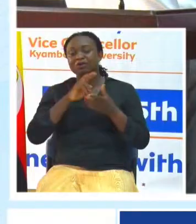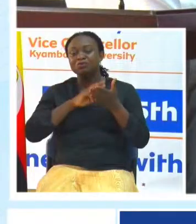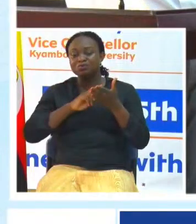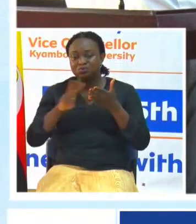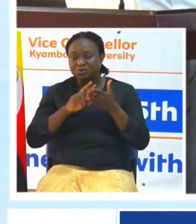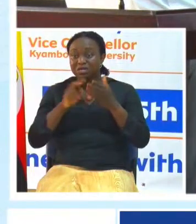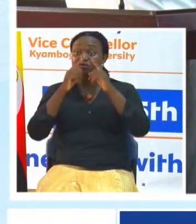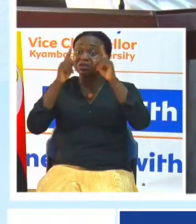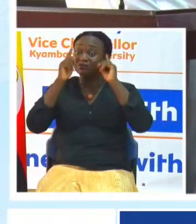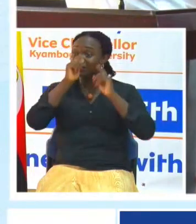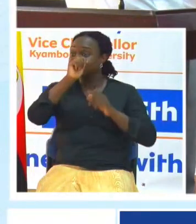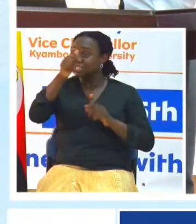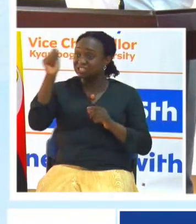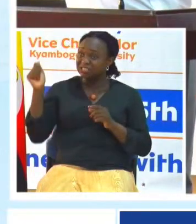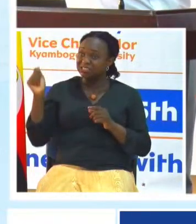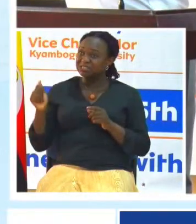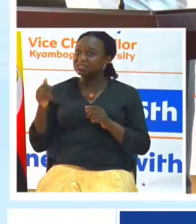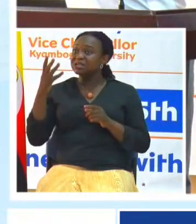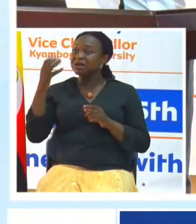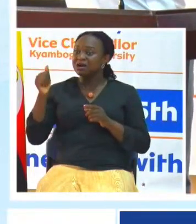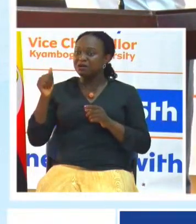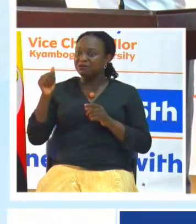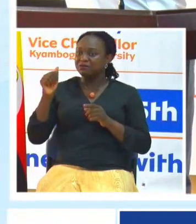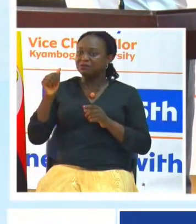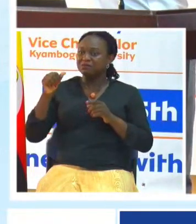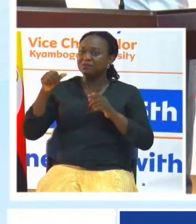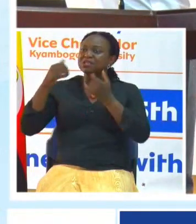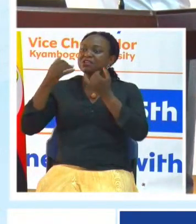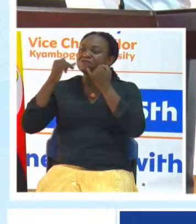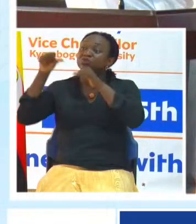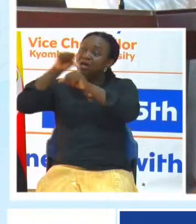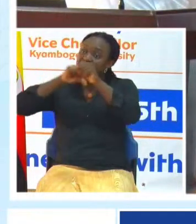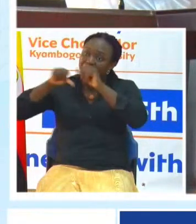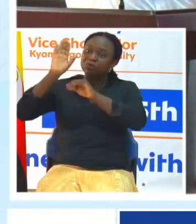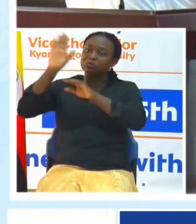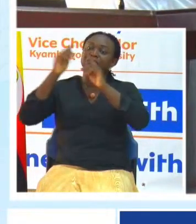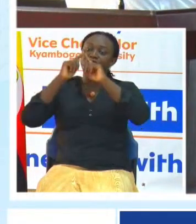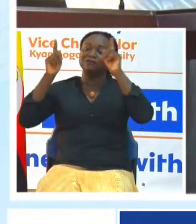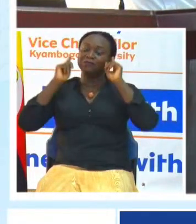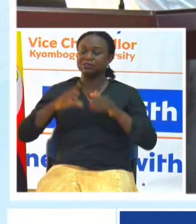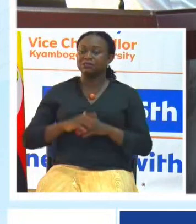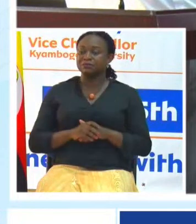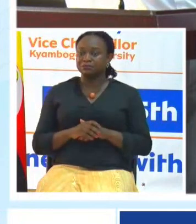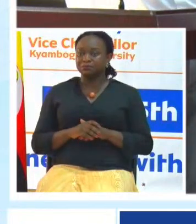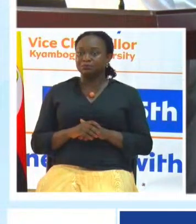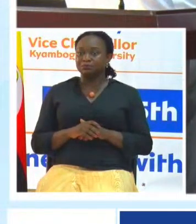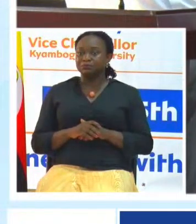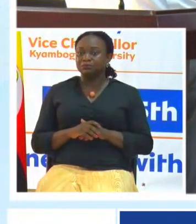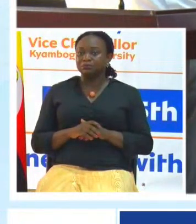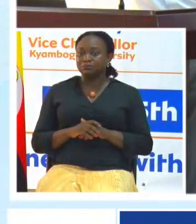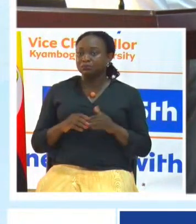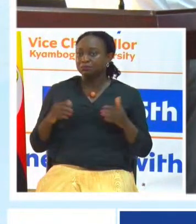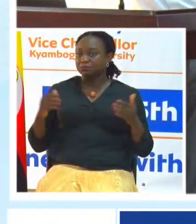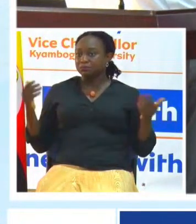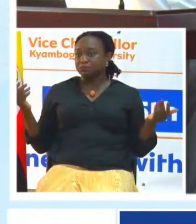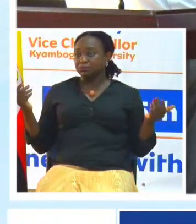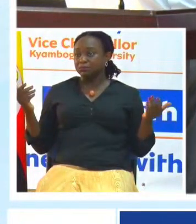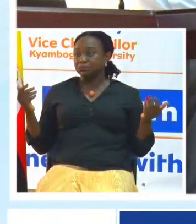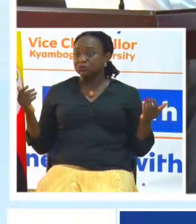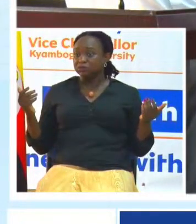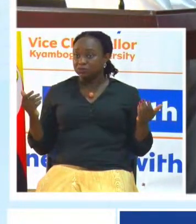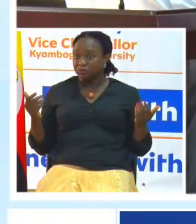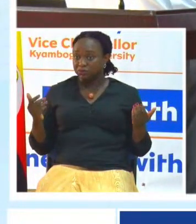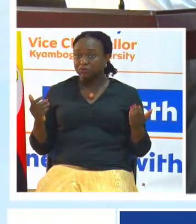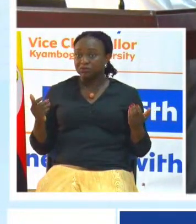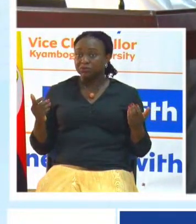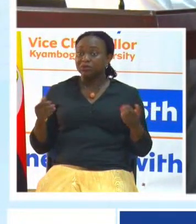every university has that section of about us. Okay? This is also a platform for you to brag in front of